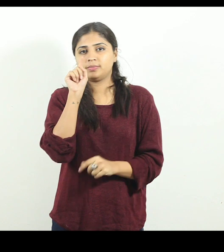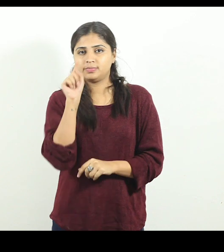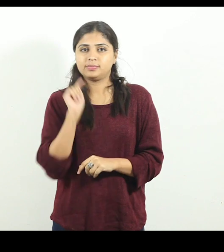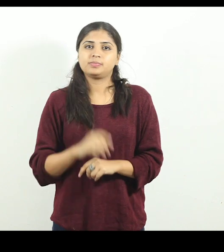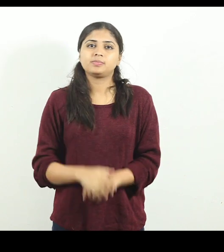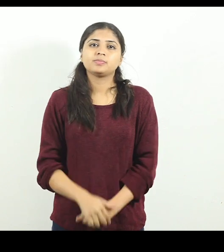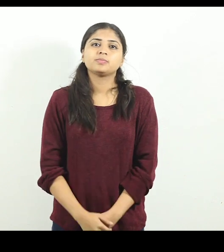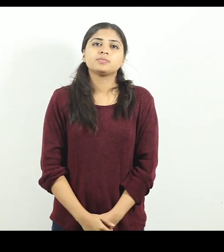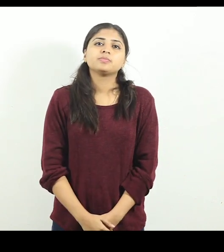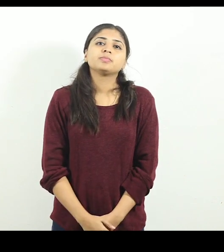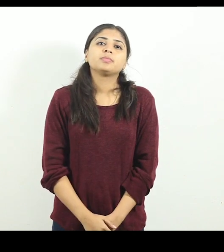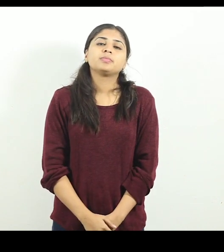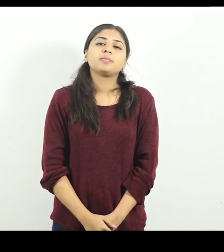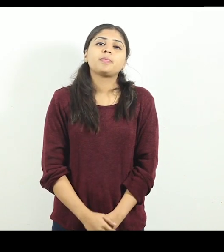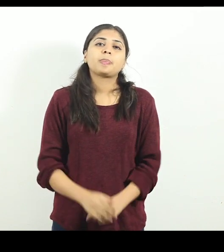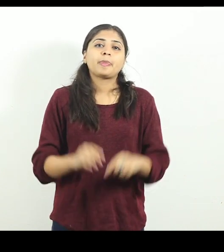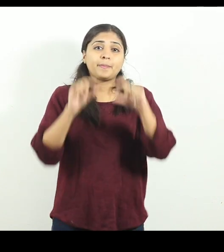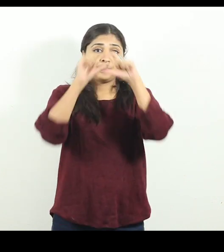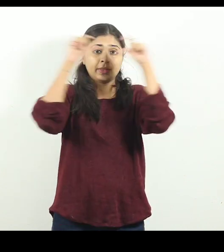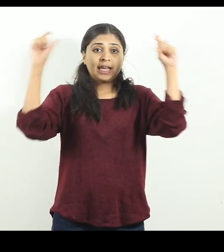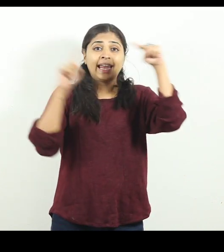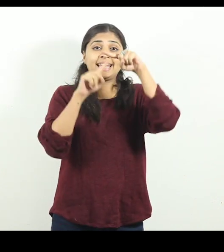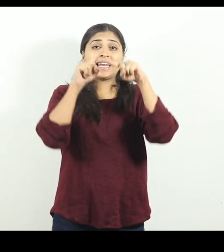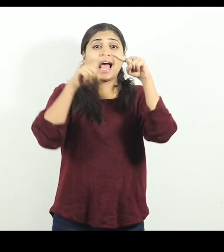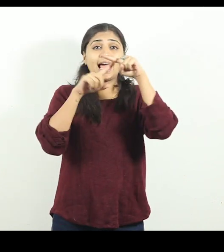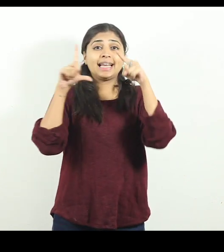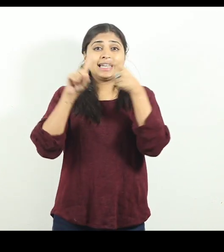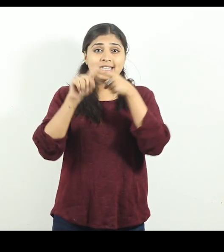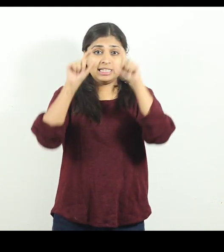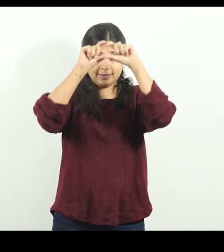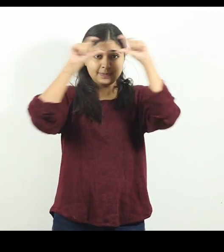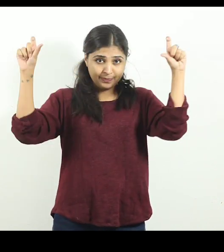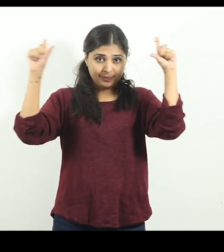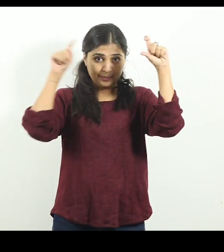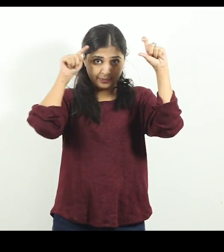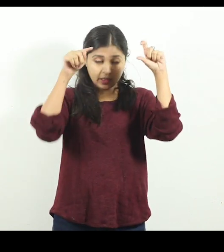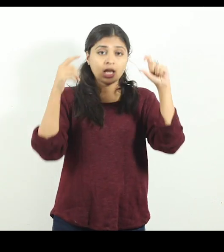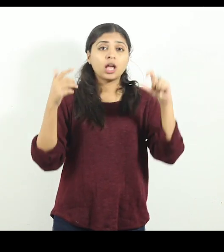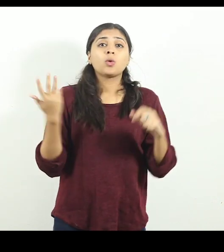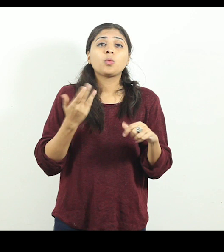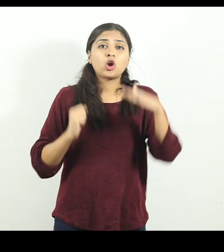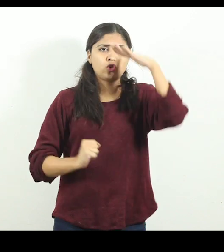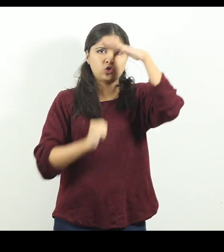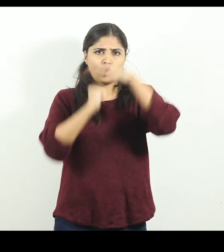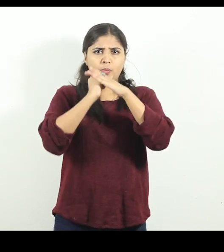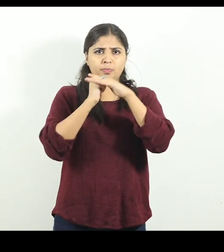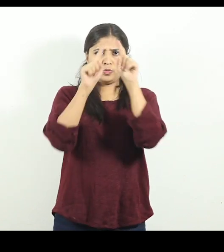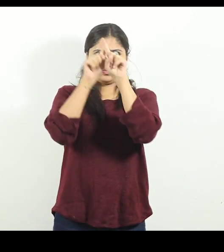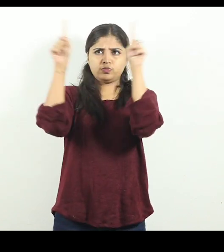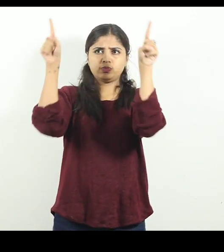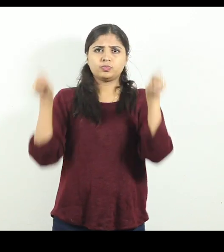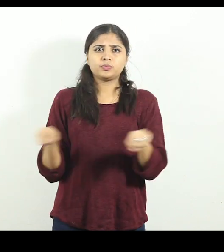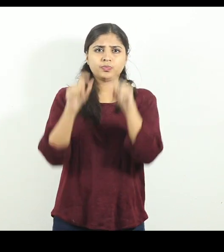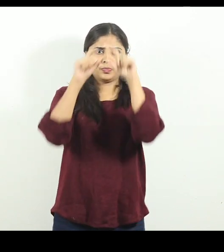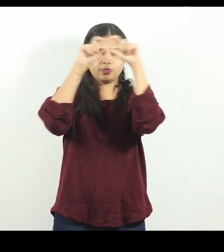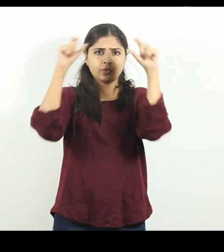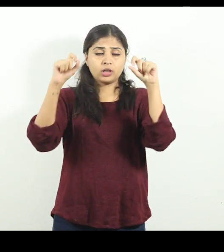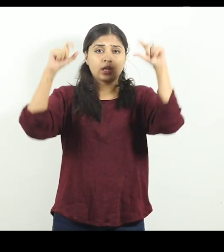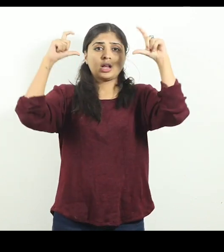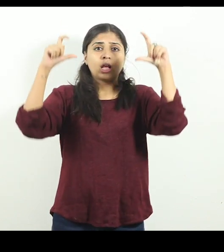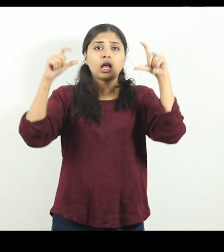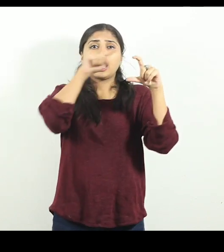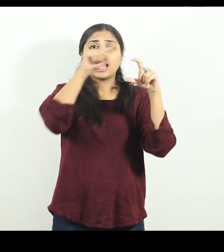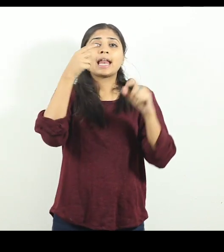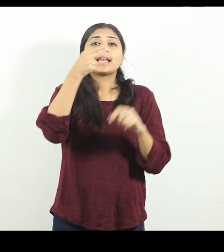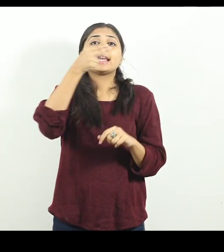The title bar. The title bar is a bar located at the top of the window that displays the name of the